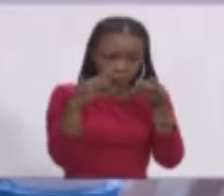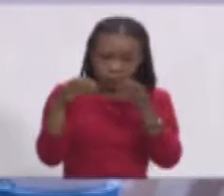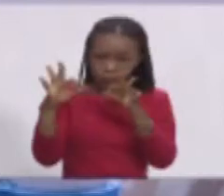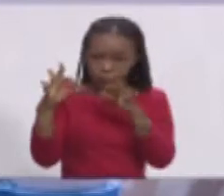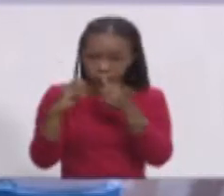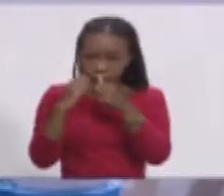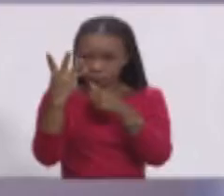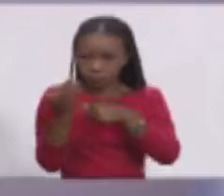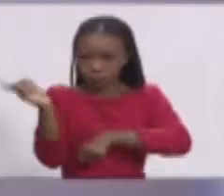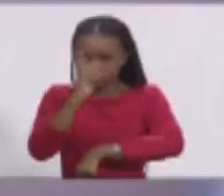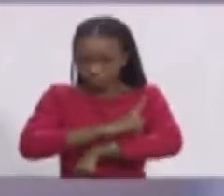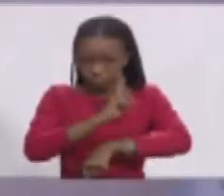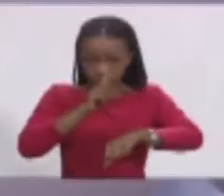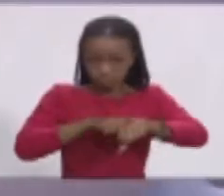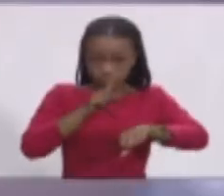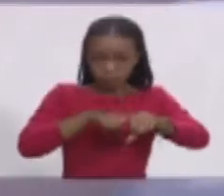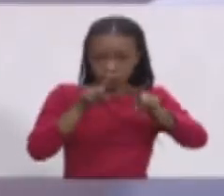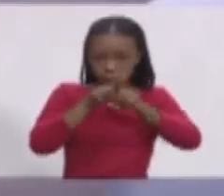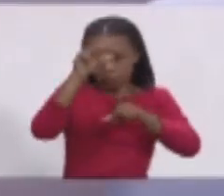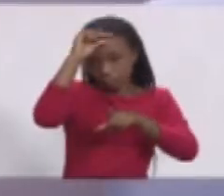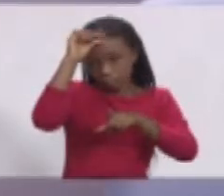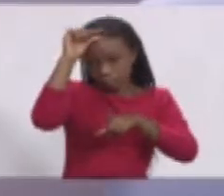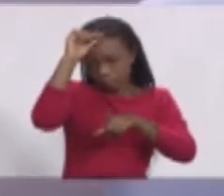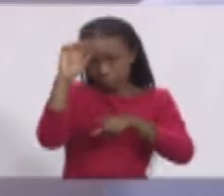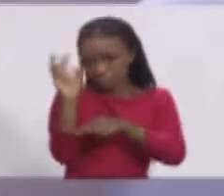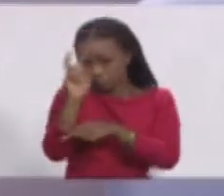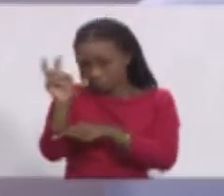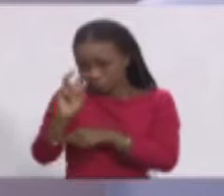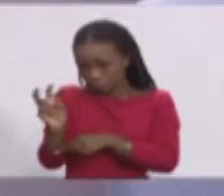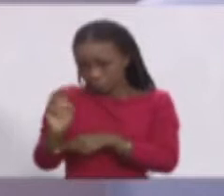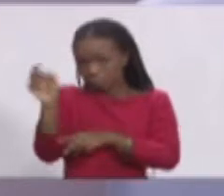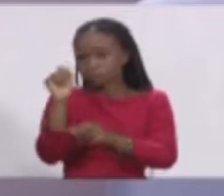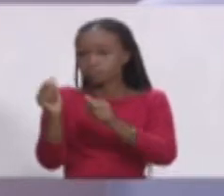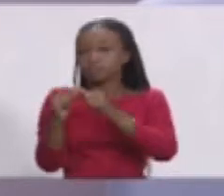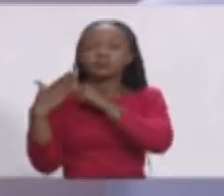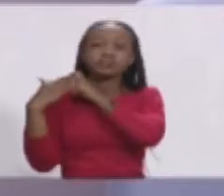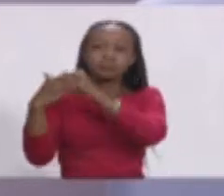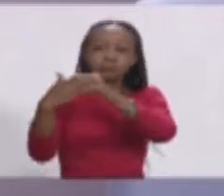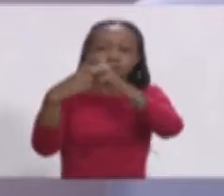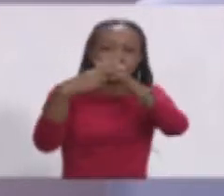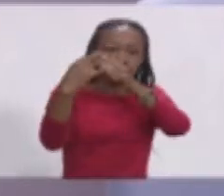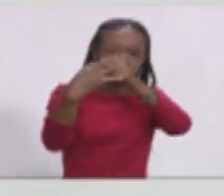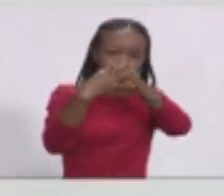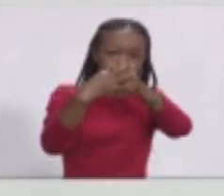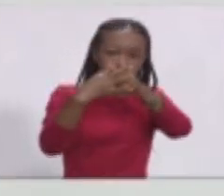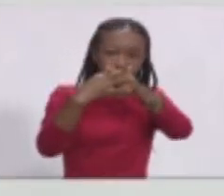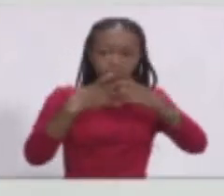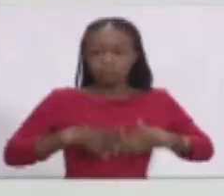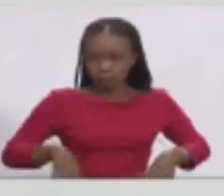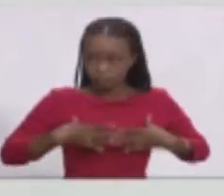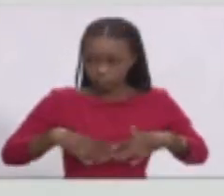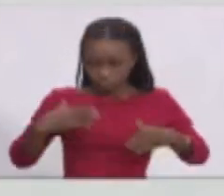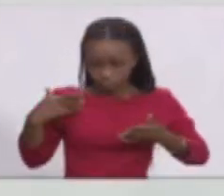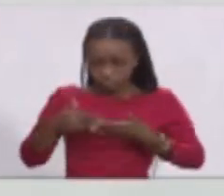14-day follow-up period, and the government is presently monitoring about 978 people. To